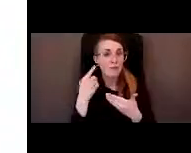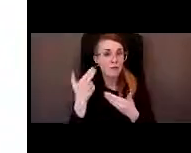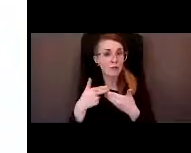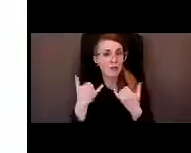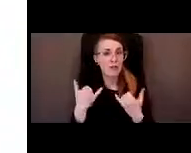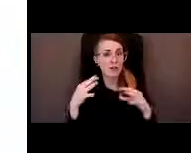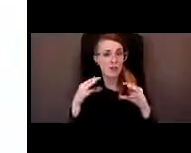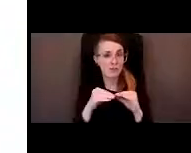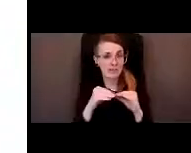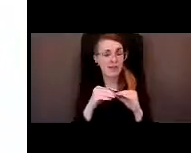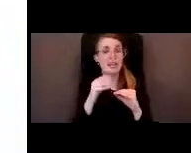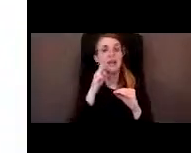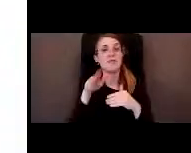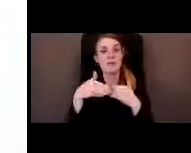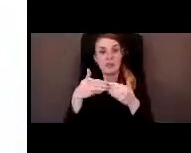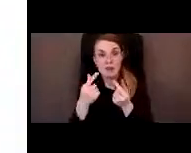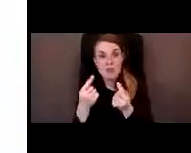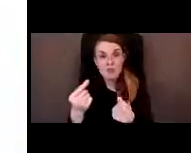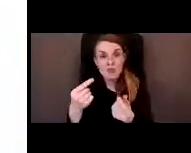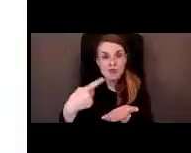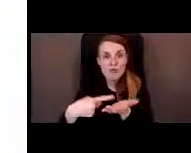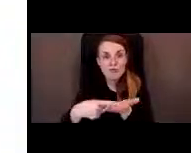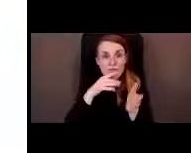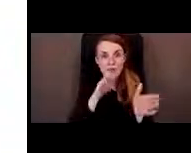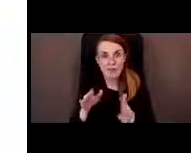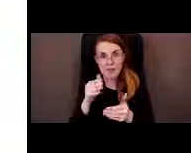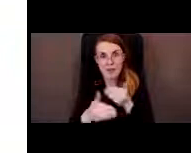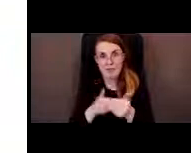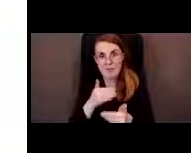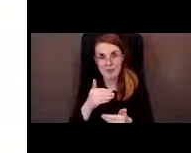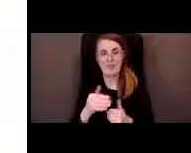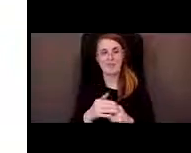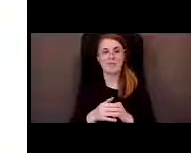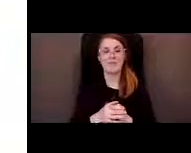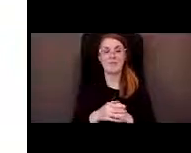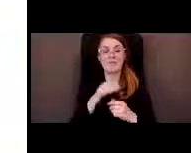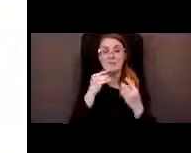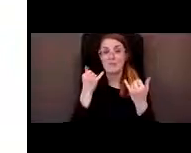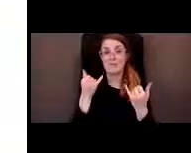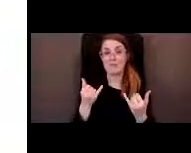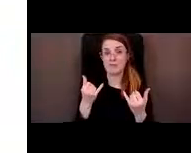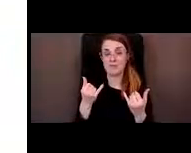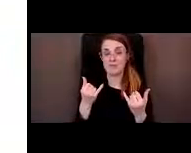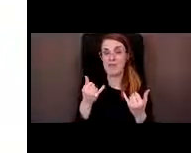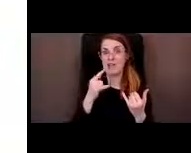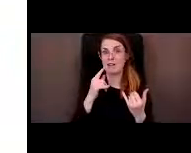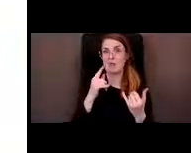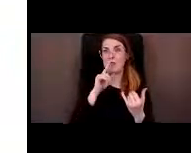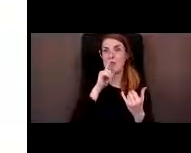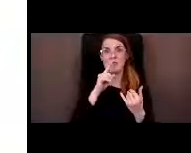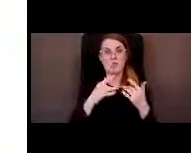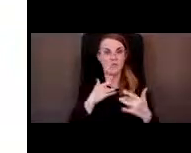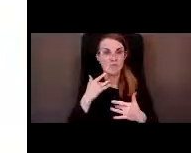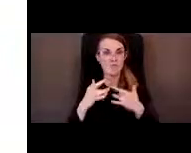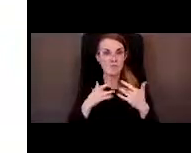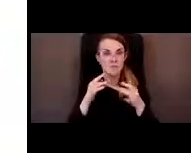meeting as we take the next step in our planning process. Tonight, our team is really excited to